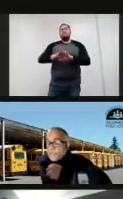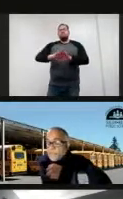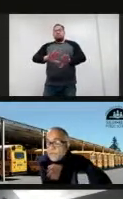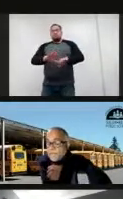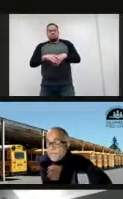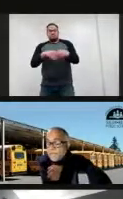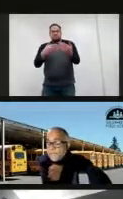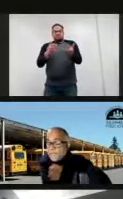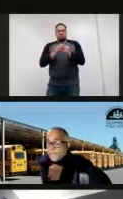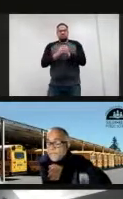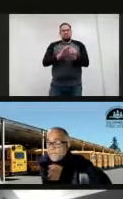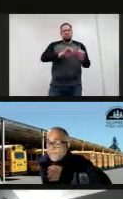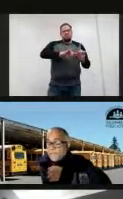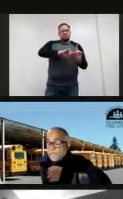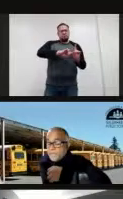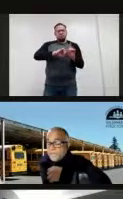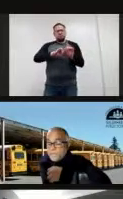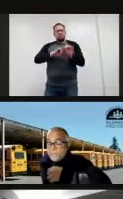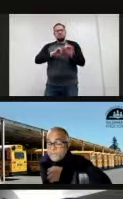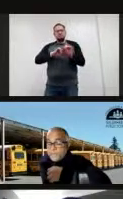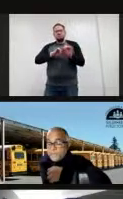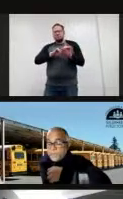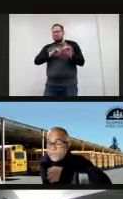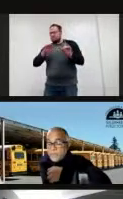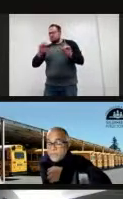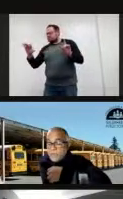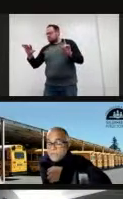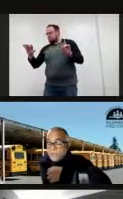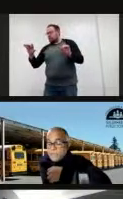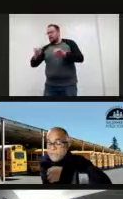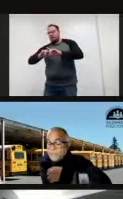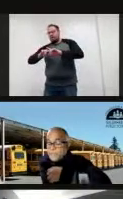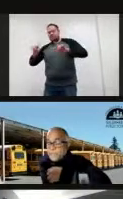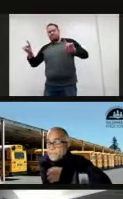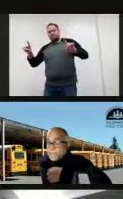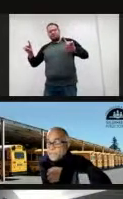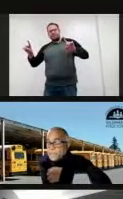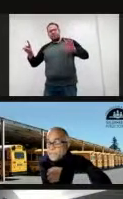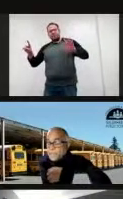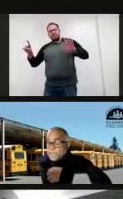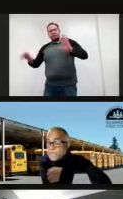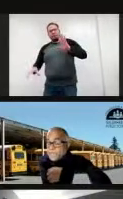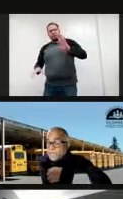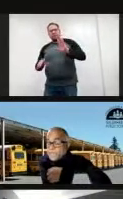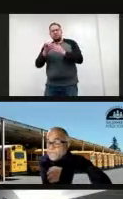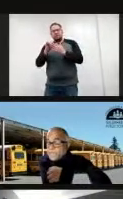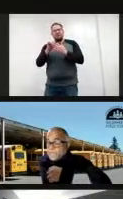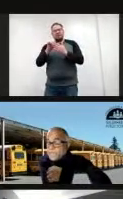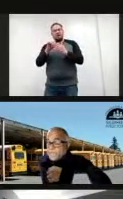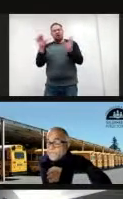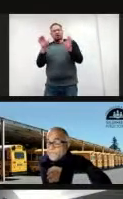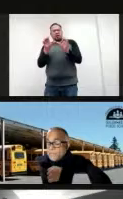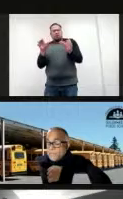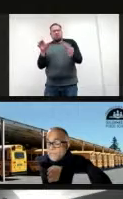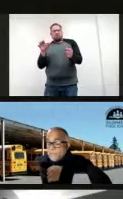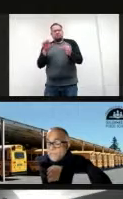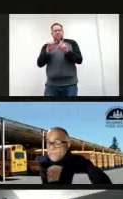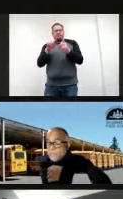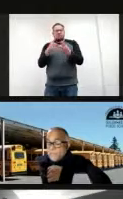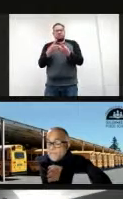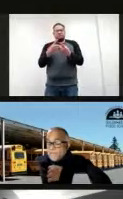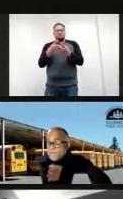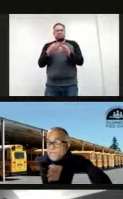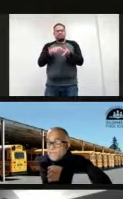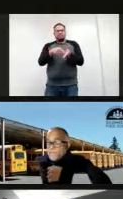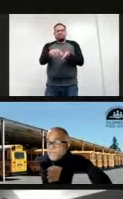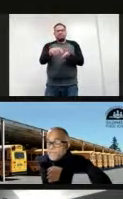board, there are some other items that often find themselves in superintendent contracts. The district paid TSA